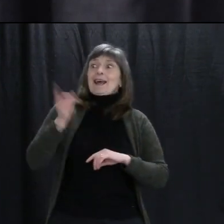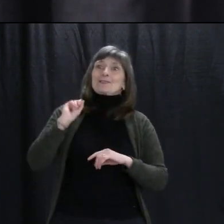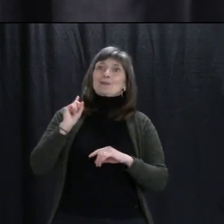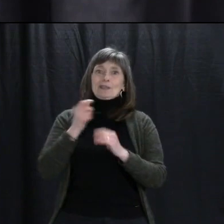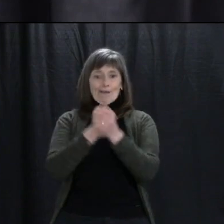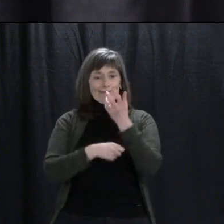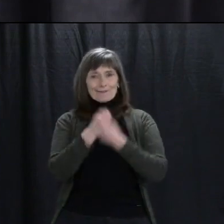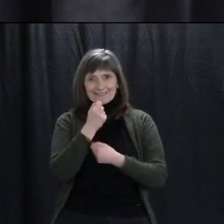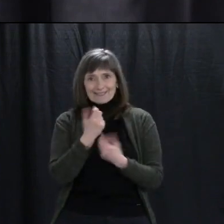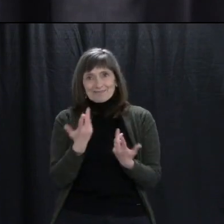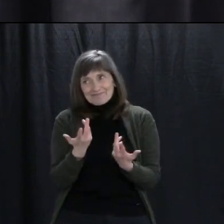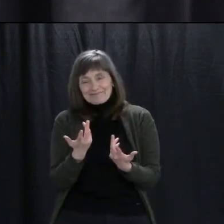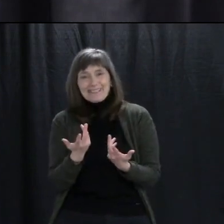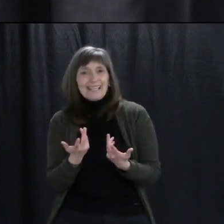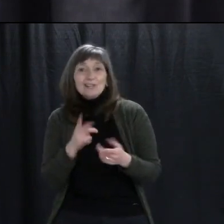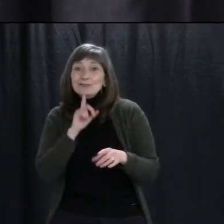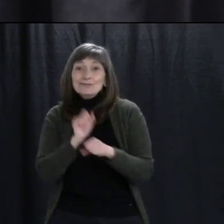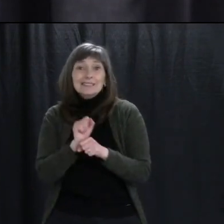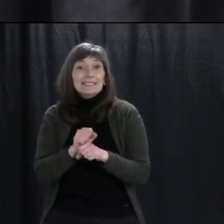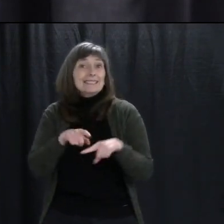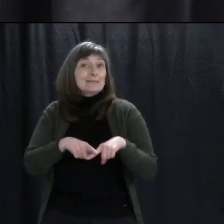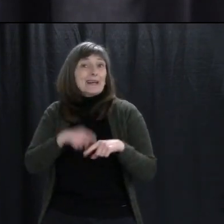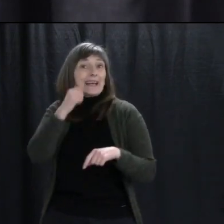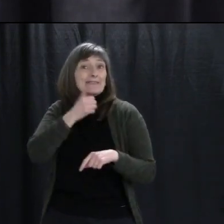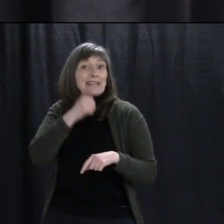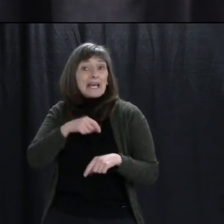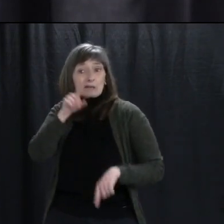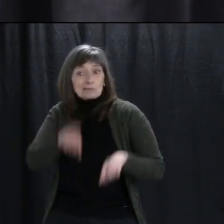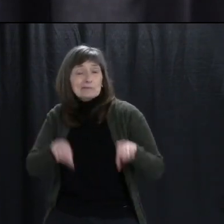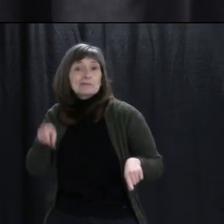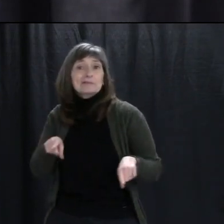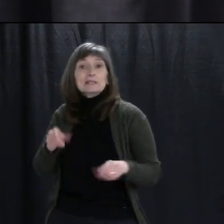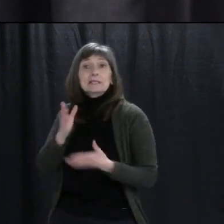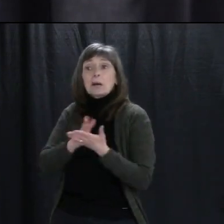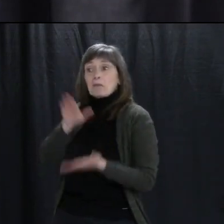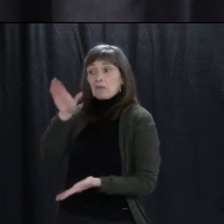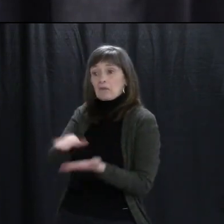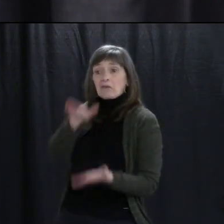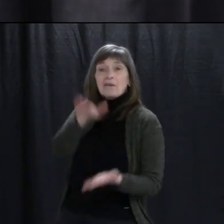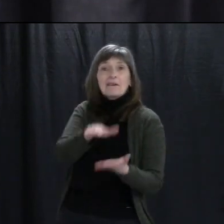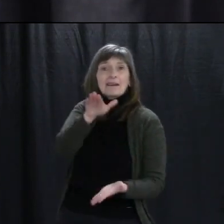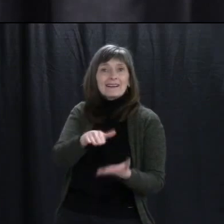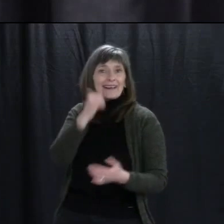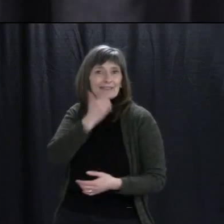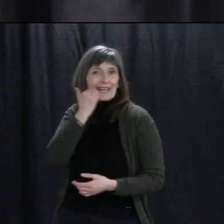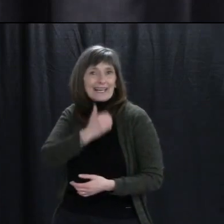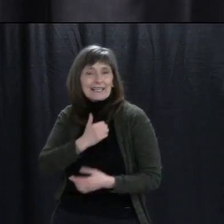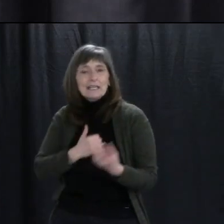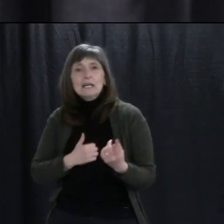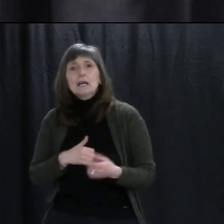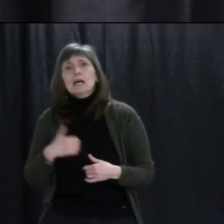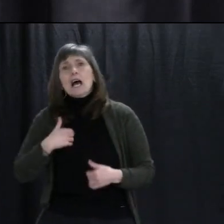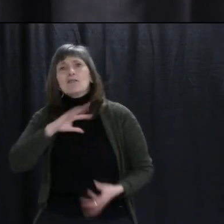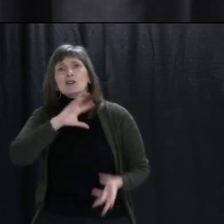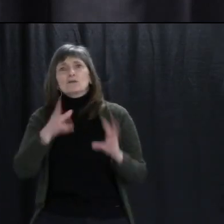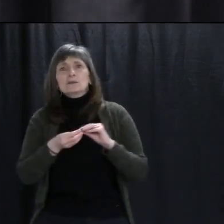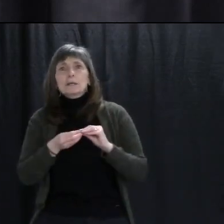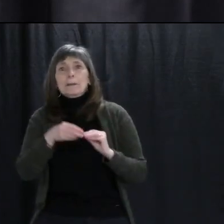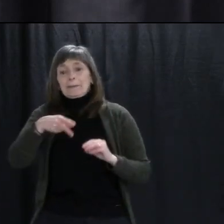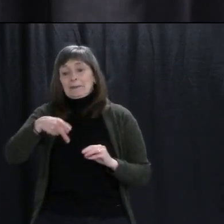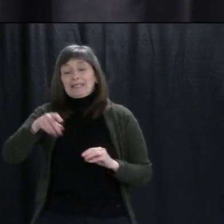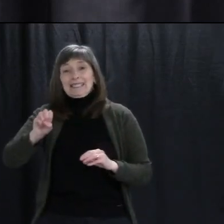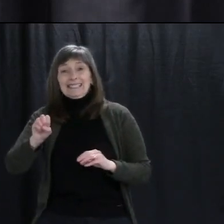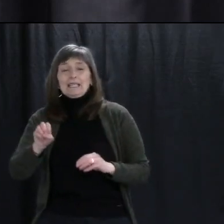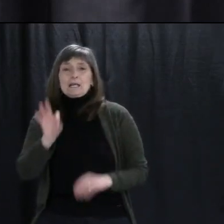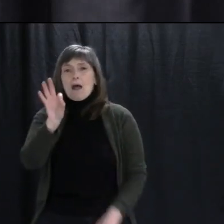on any given day, the stocks of each of those may fluctuate. We have 9 items that we regard as crucial,